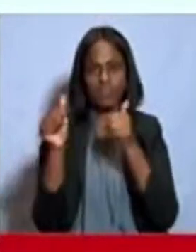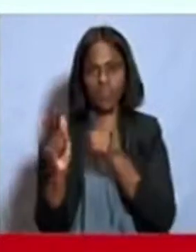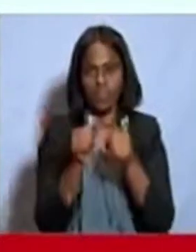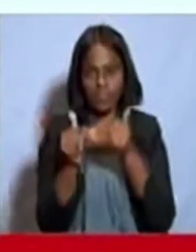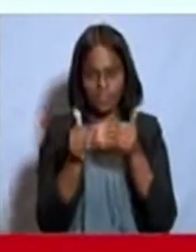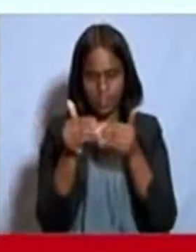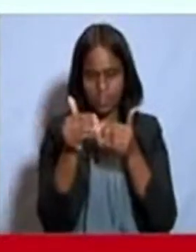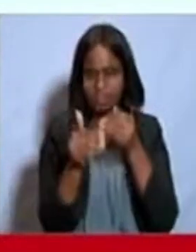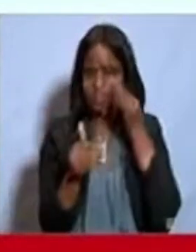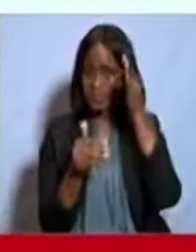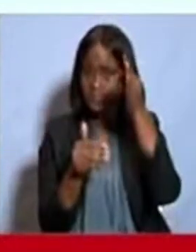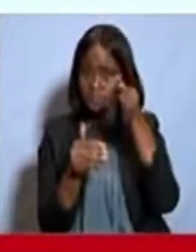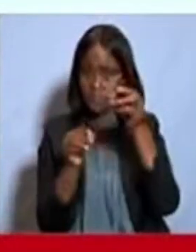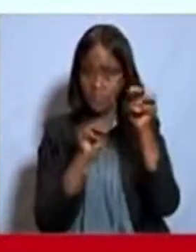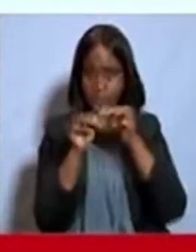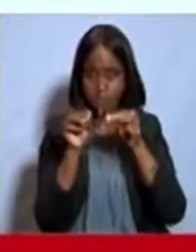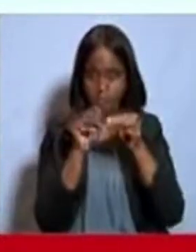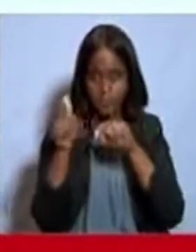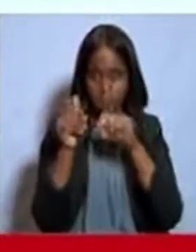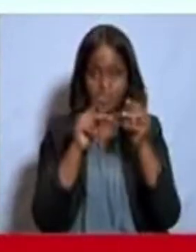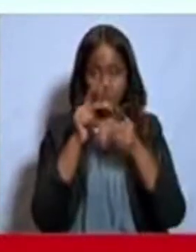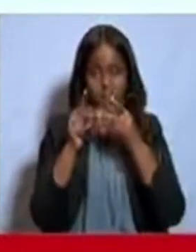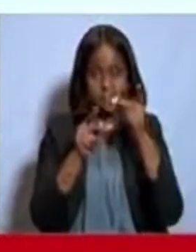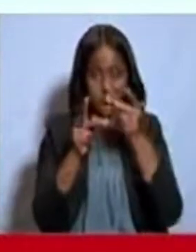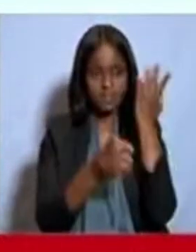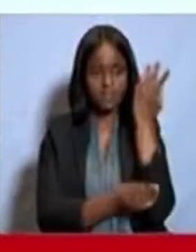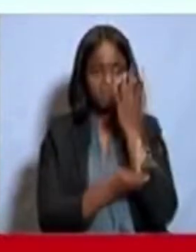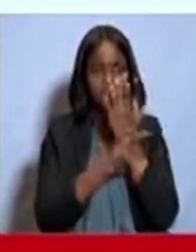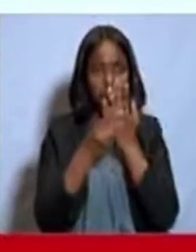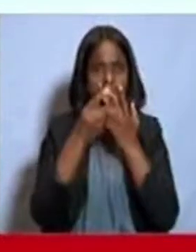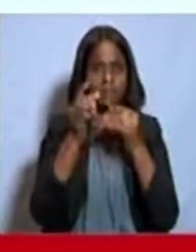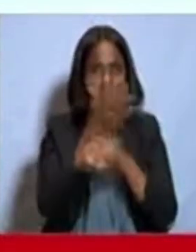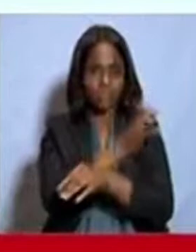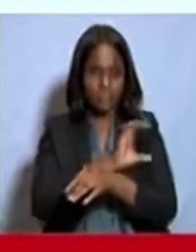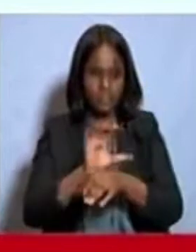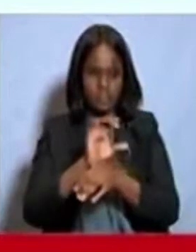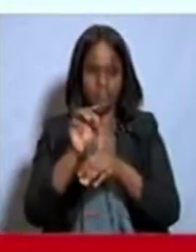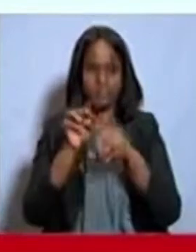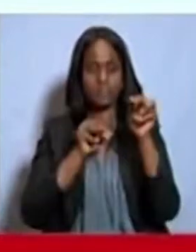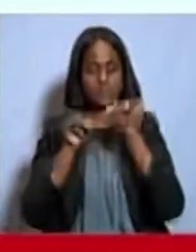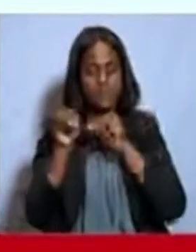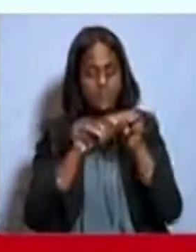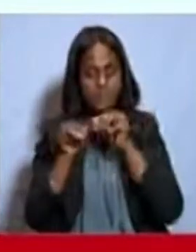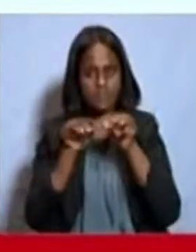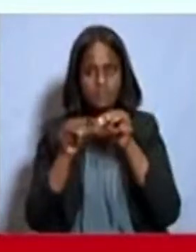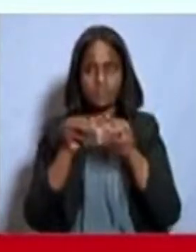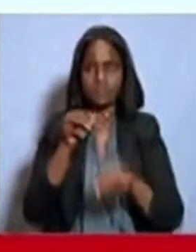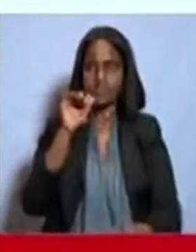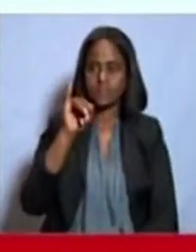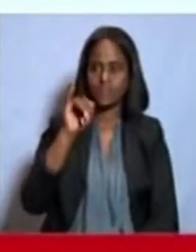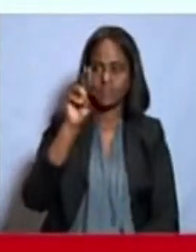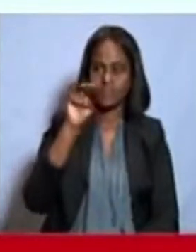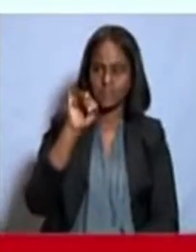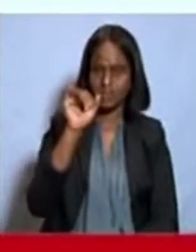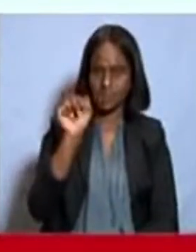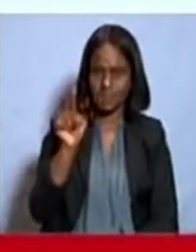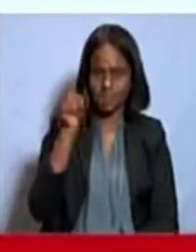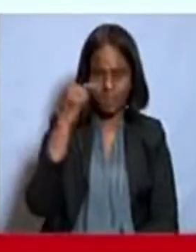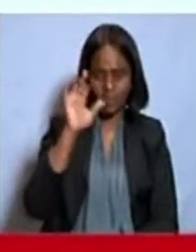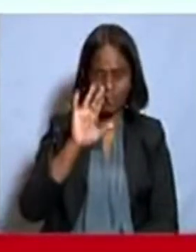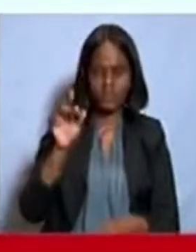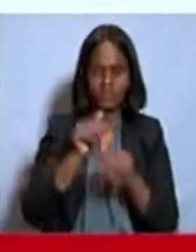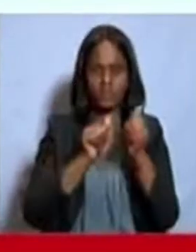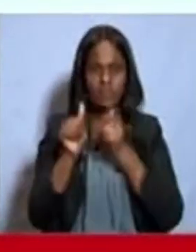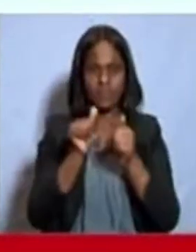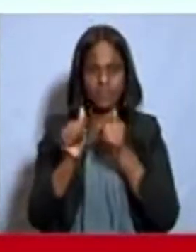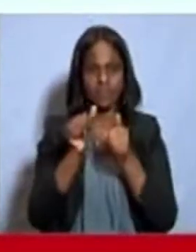Going forward, management is in the process of developing an electronic management information system for the